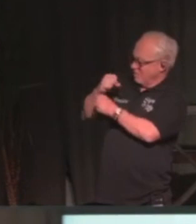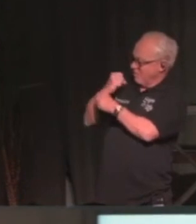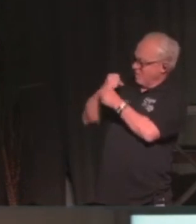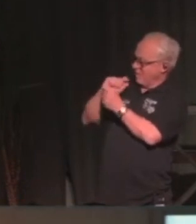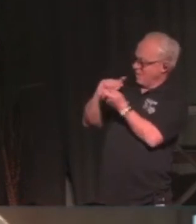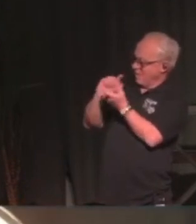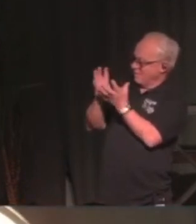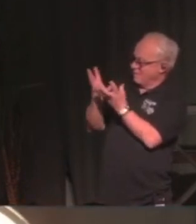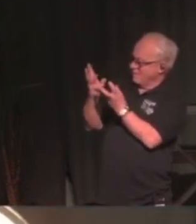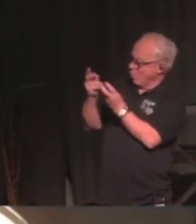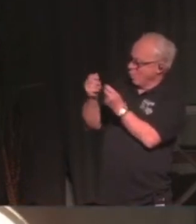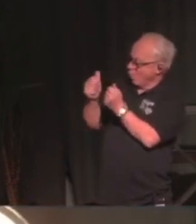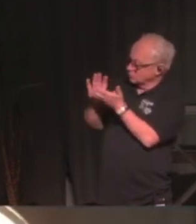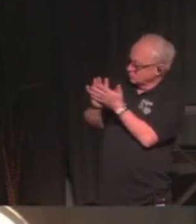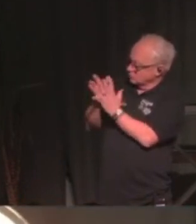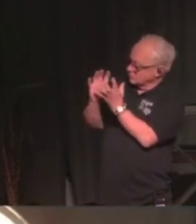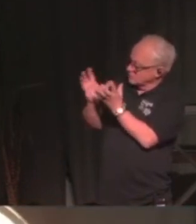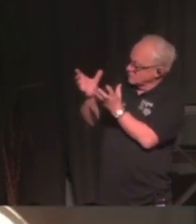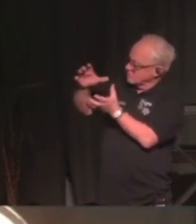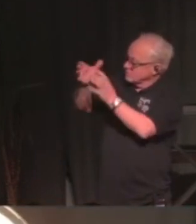and make us intercessors.